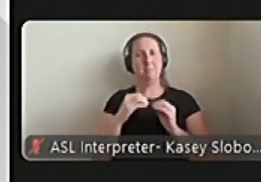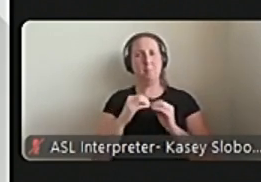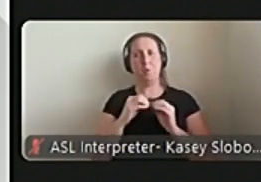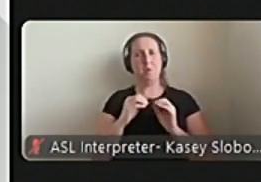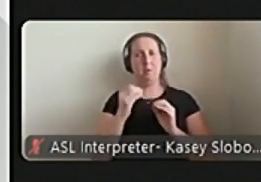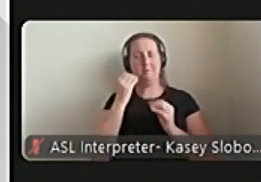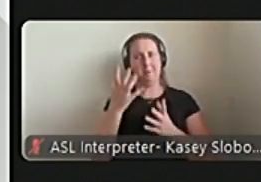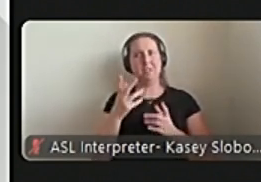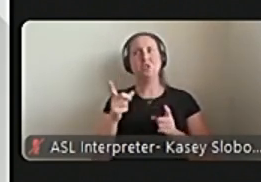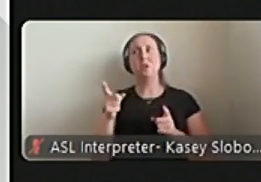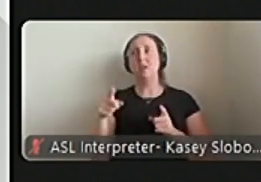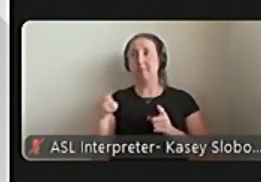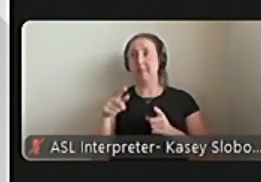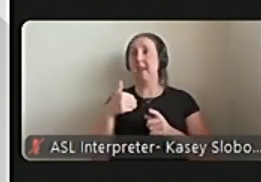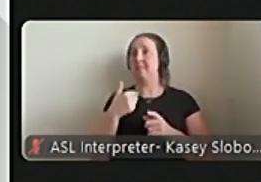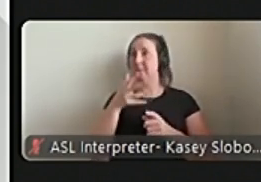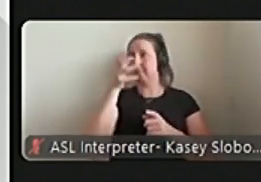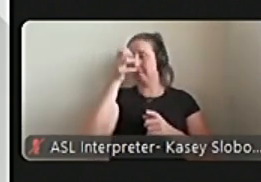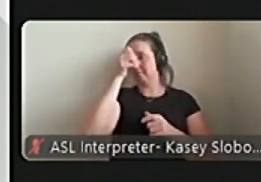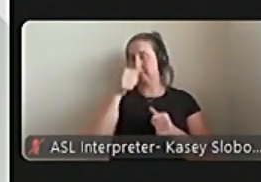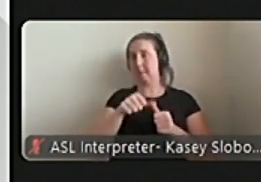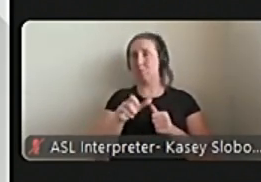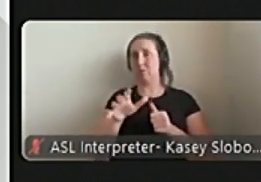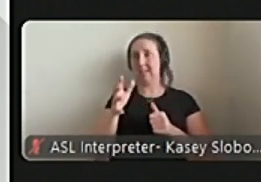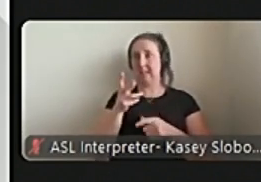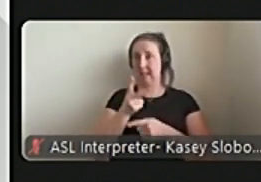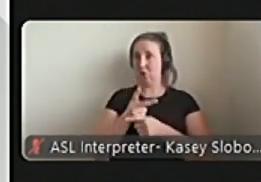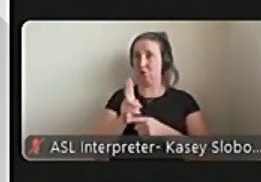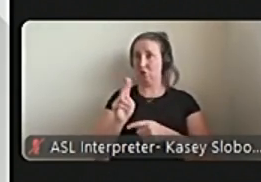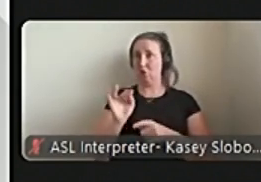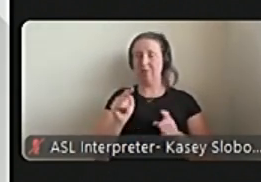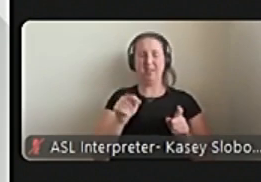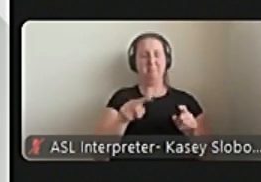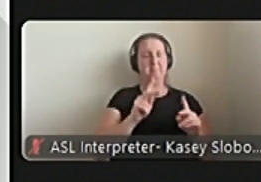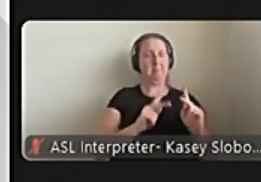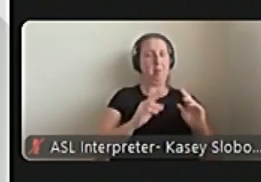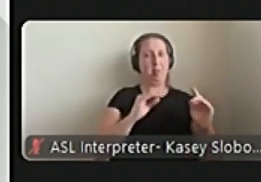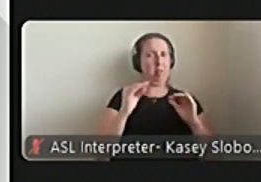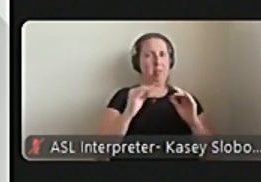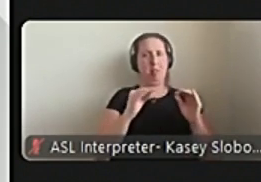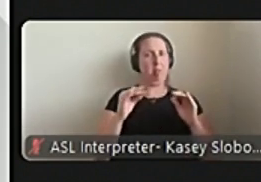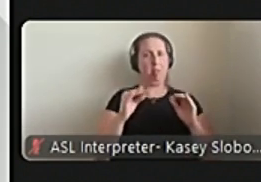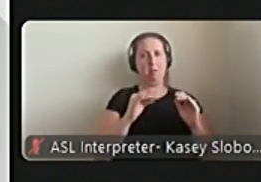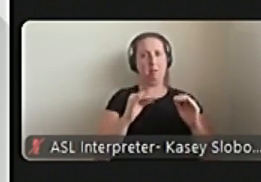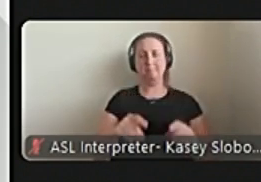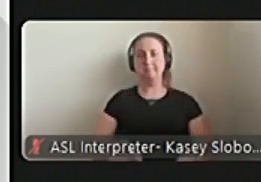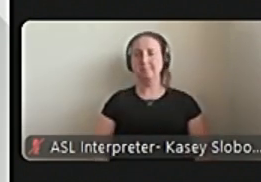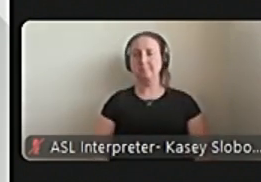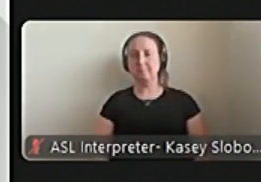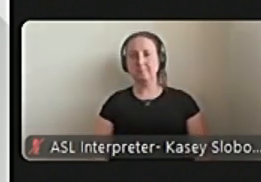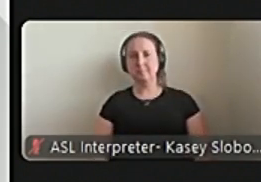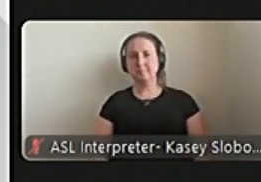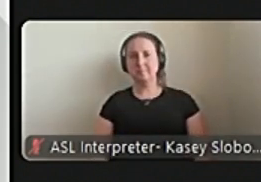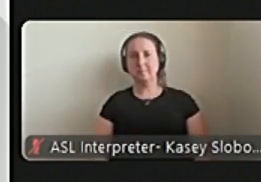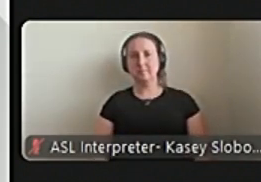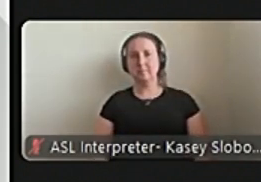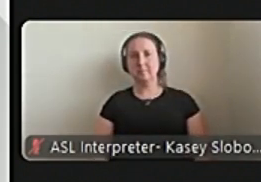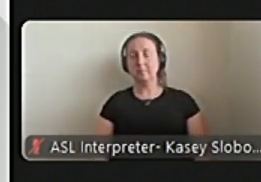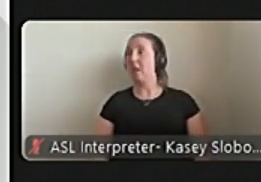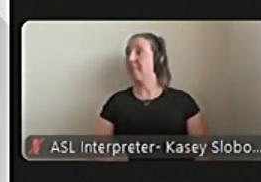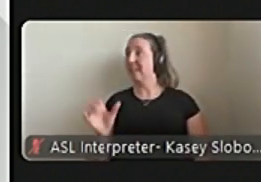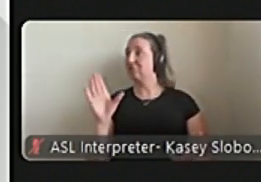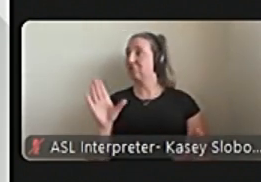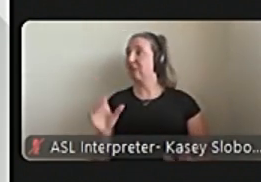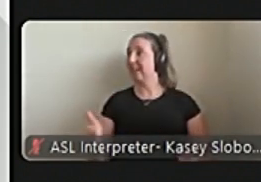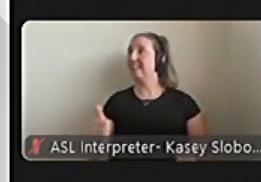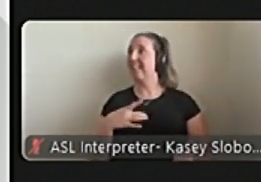Okay. the Well, this is reception something that was Thank you. brand new that they just got Yes, authorized, but yes. We I have just another can't question for think you, what it Diane. was. Great. Right here. This is what I